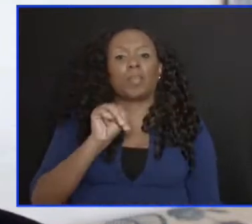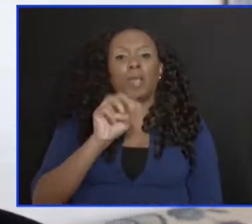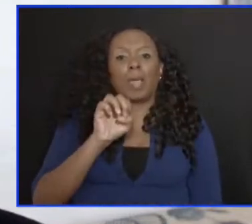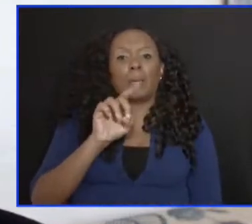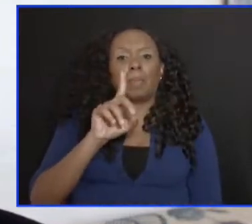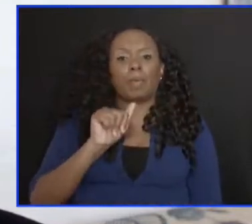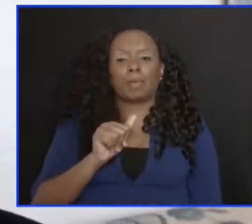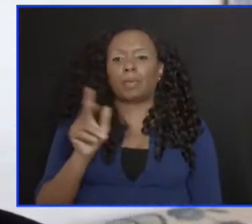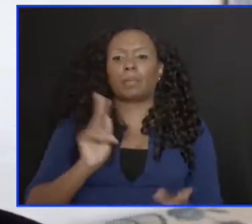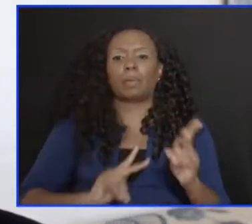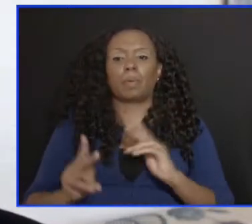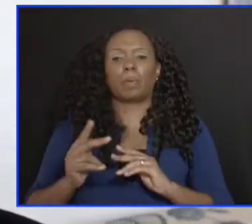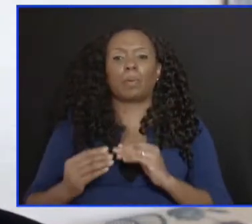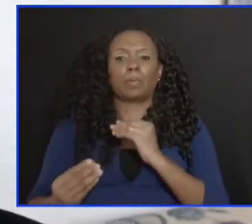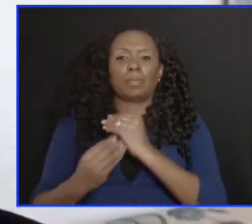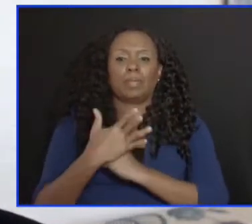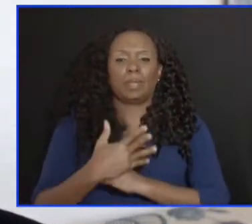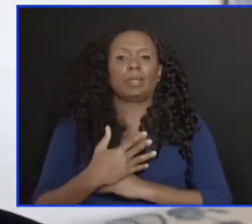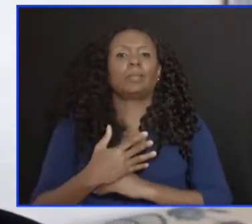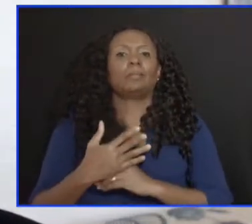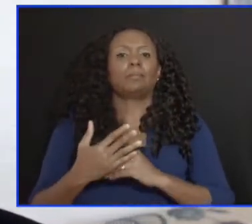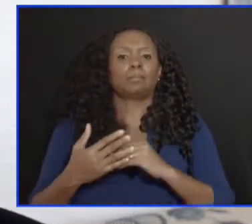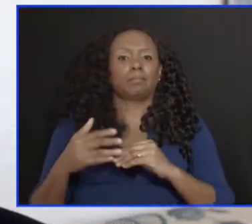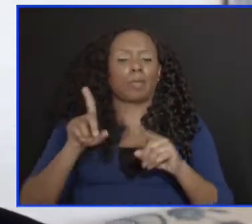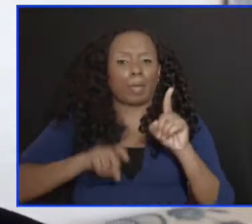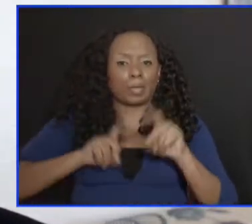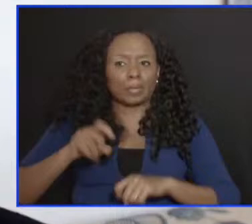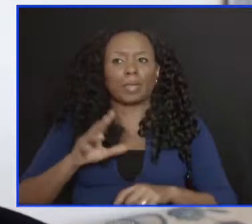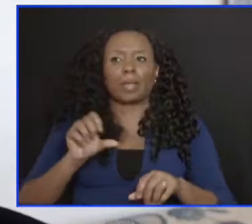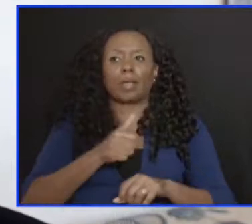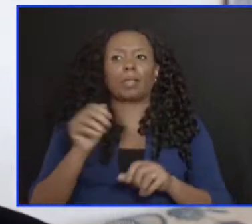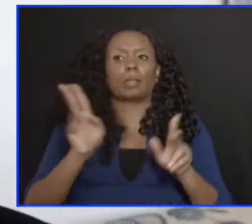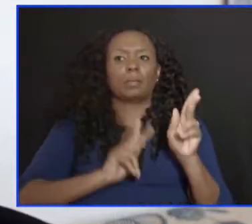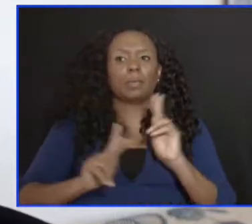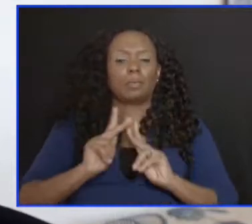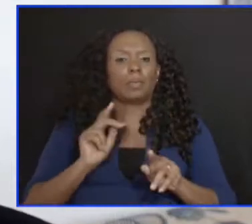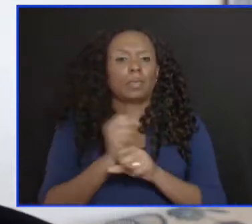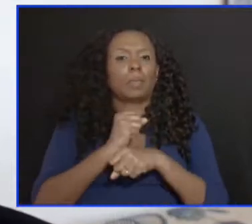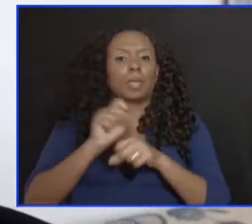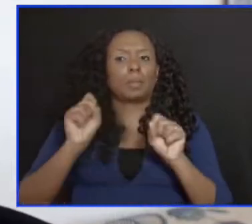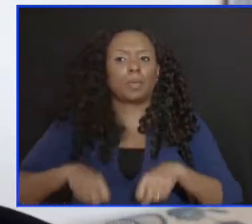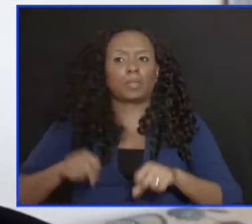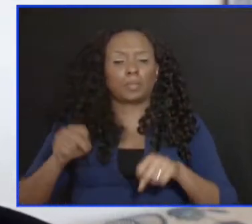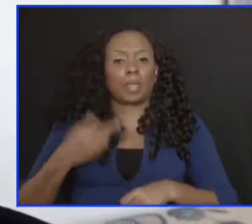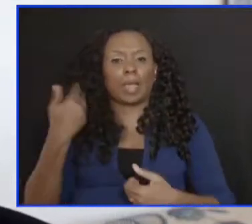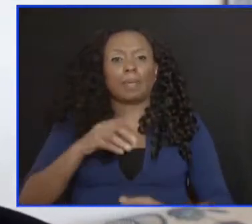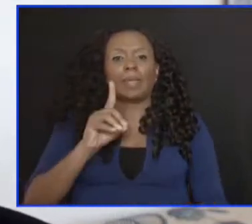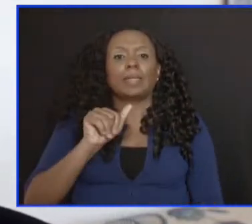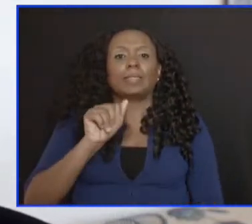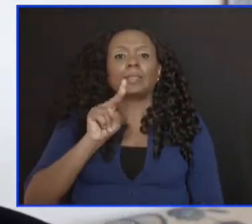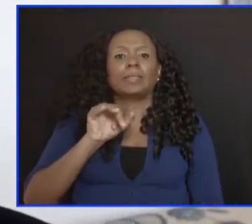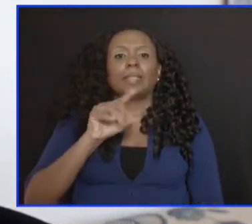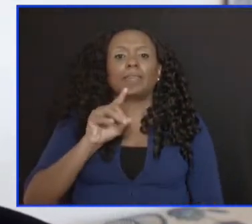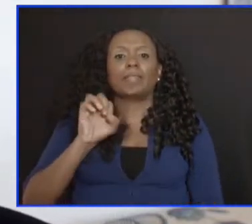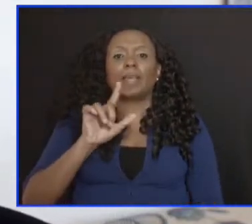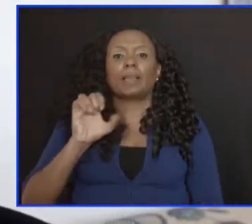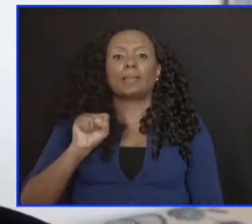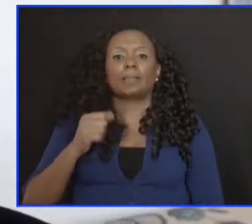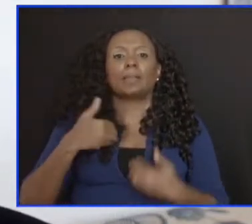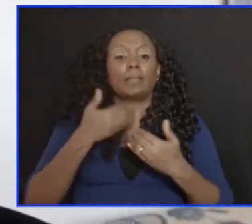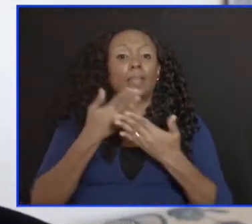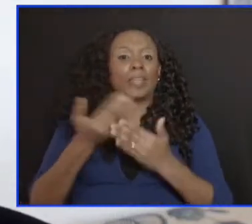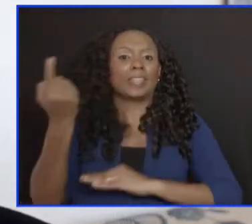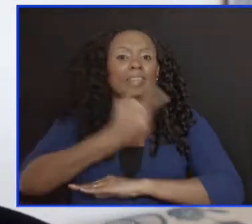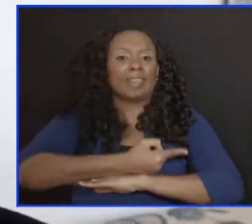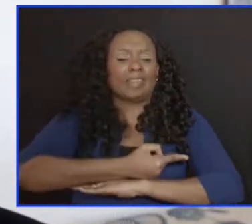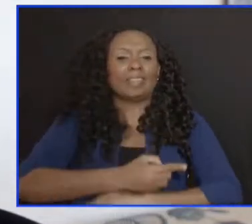those who sent questions and those working behind the scenes to make it possible. I'm David Ellis. Do have a great day.